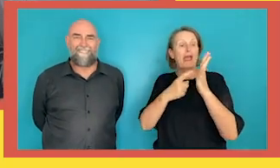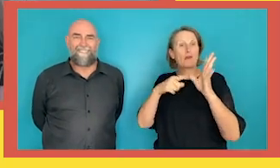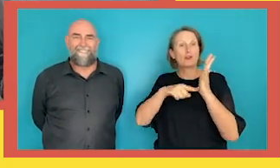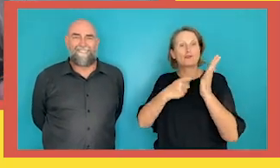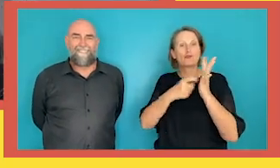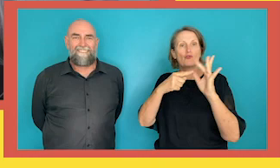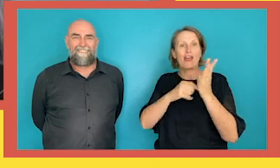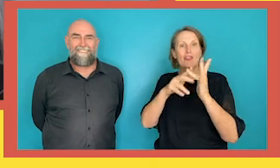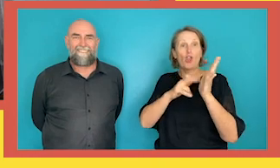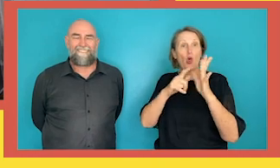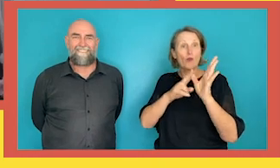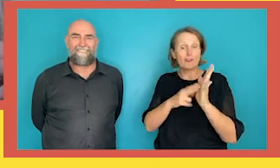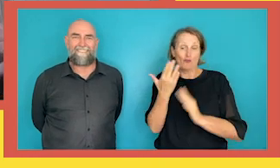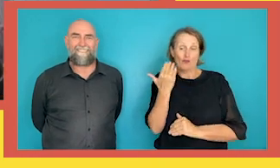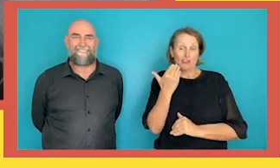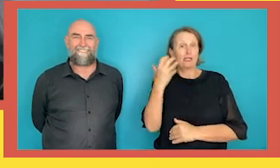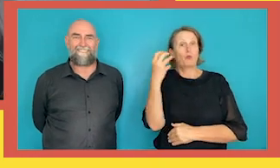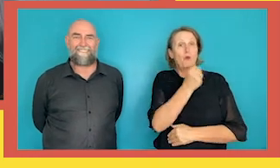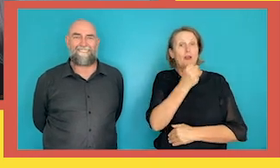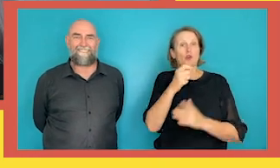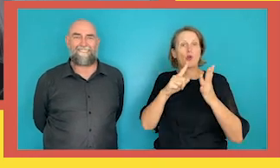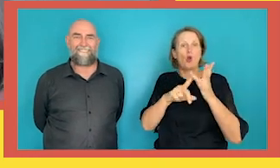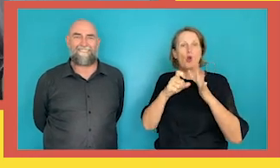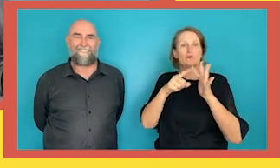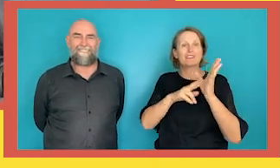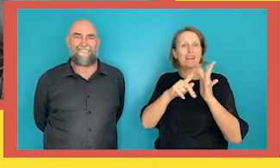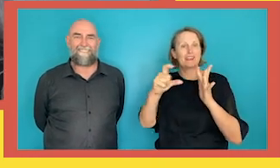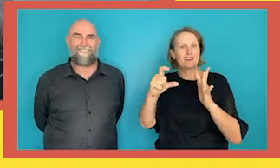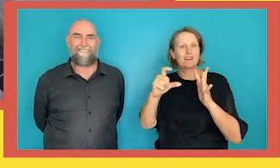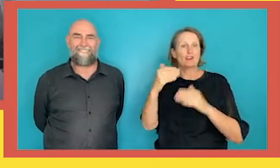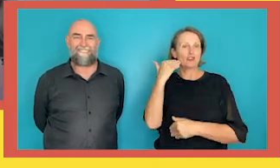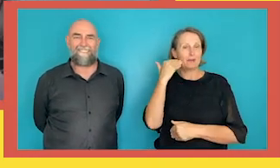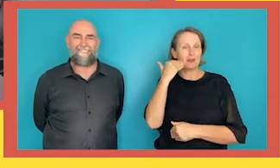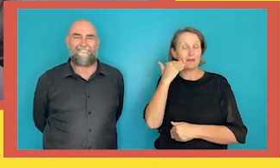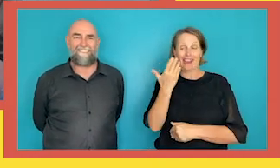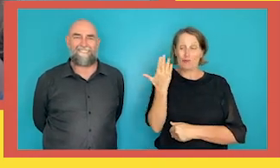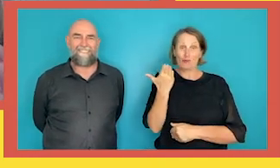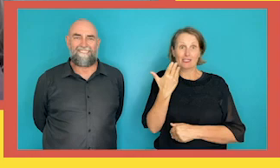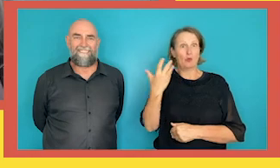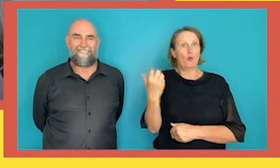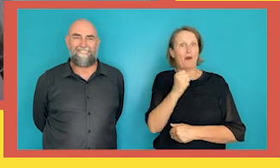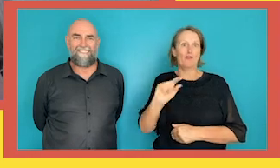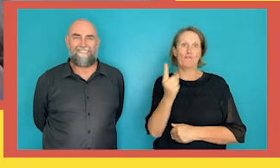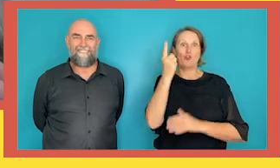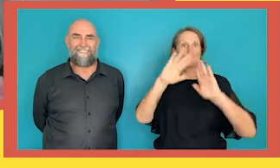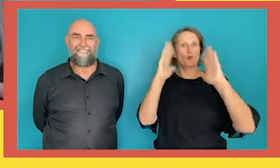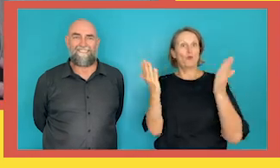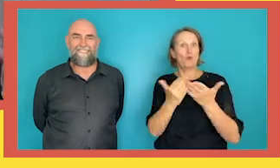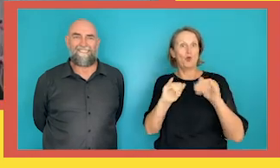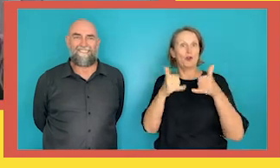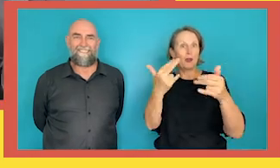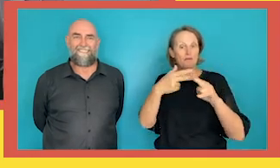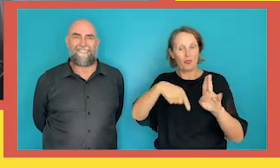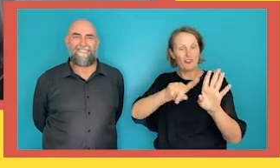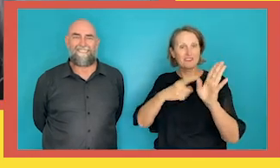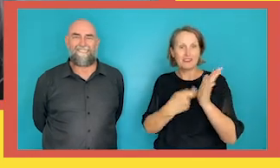she recently won the Oceanic Championships and won her first World Cup this year. It's